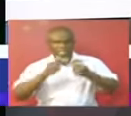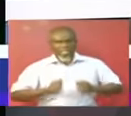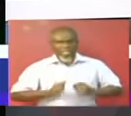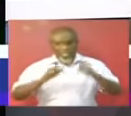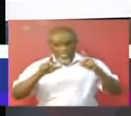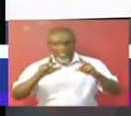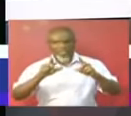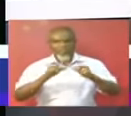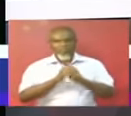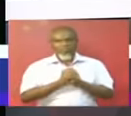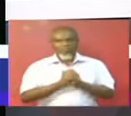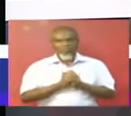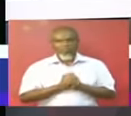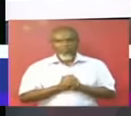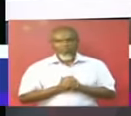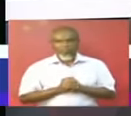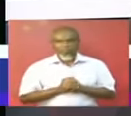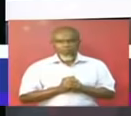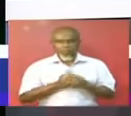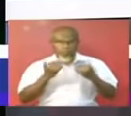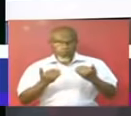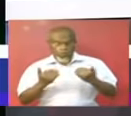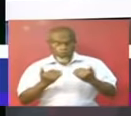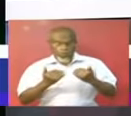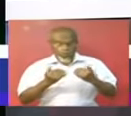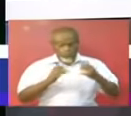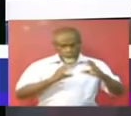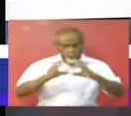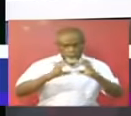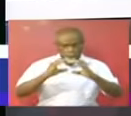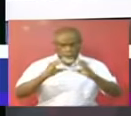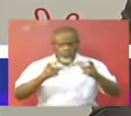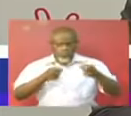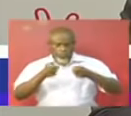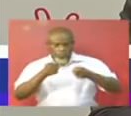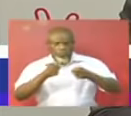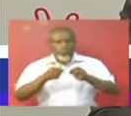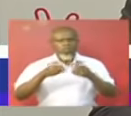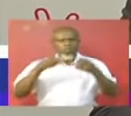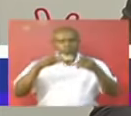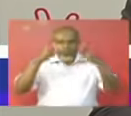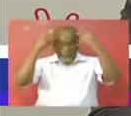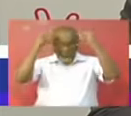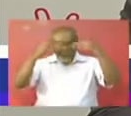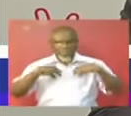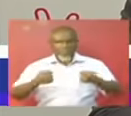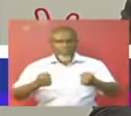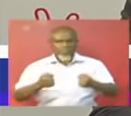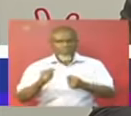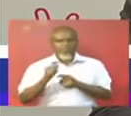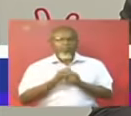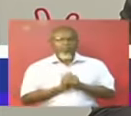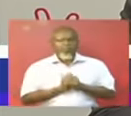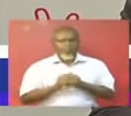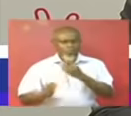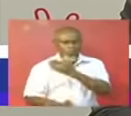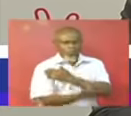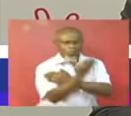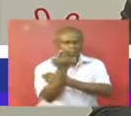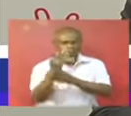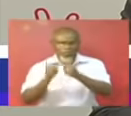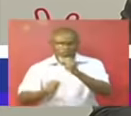the Senior Corporate Communications Officer, Ministry of Health, Al Alexander. Good morning, Trinidad and Tobago,